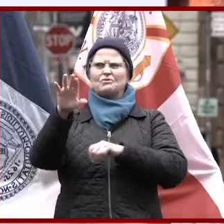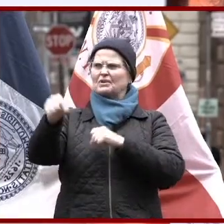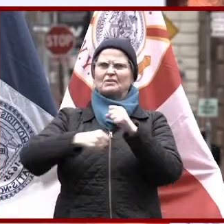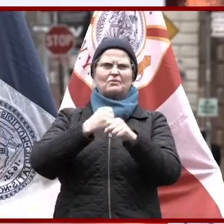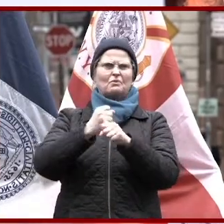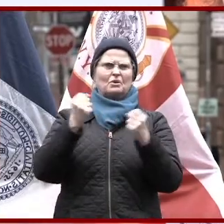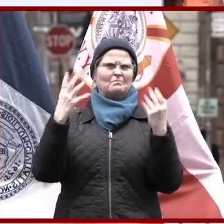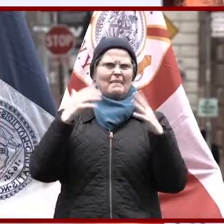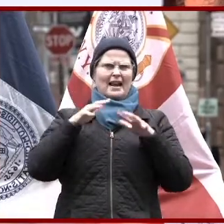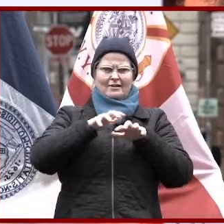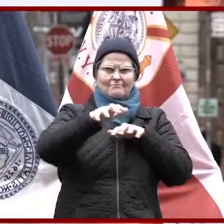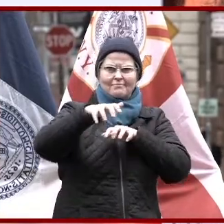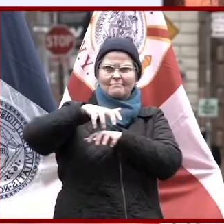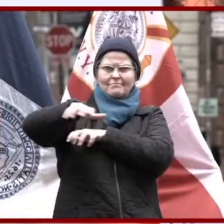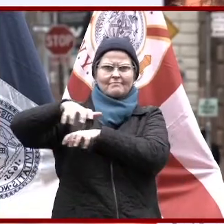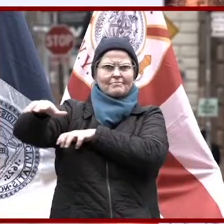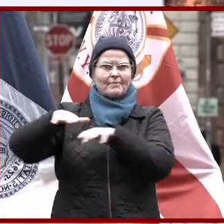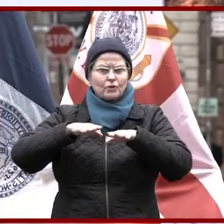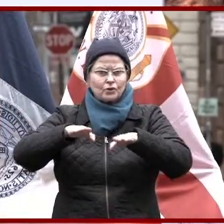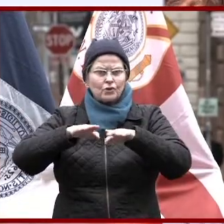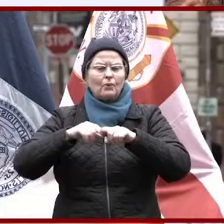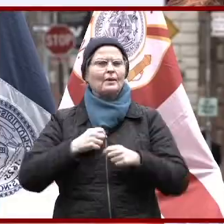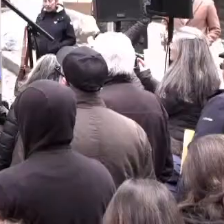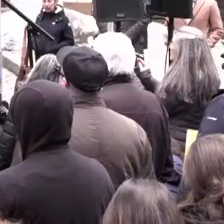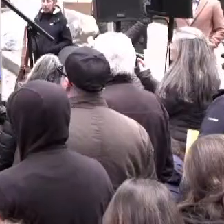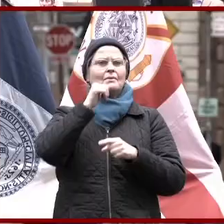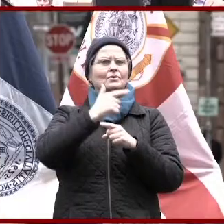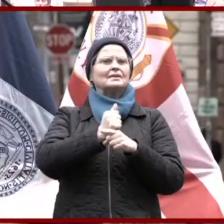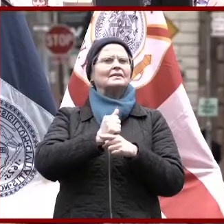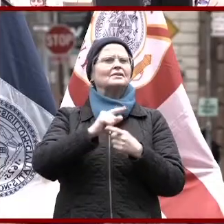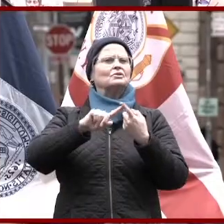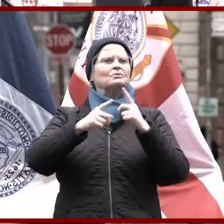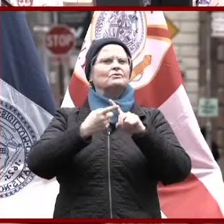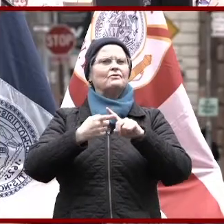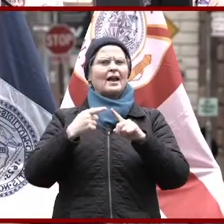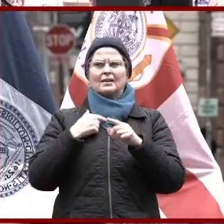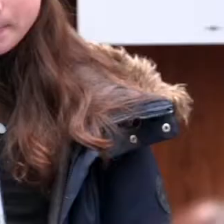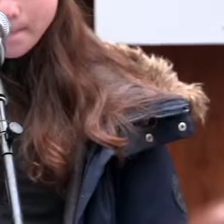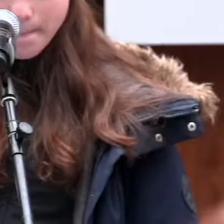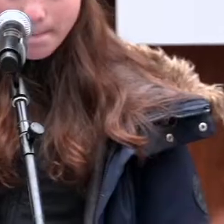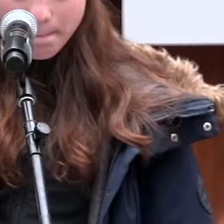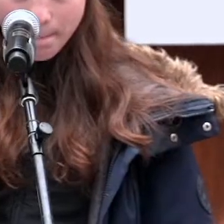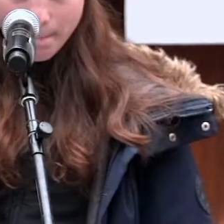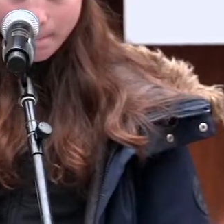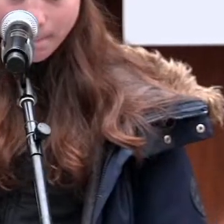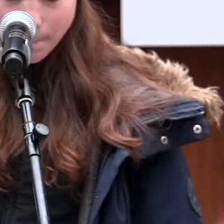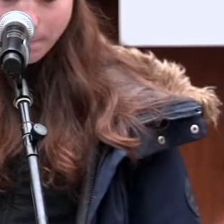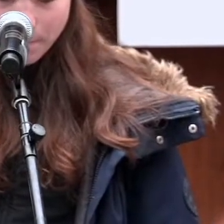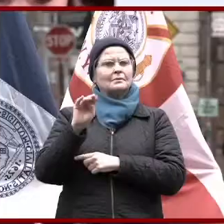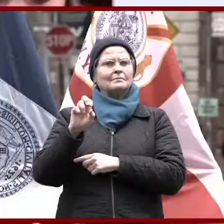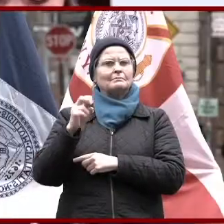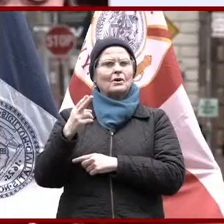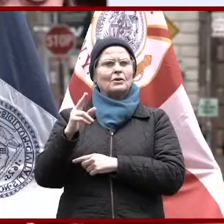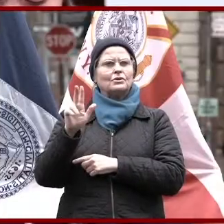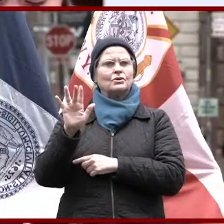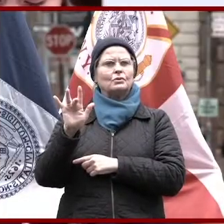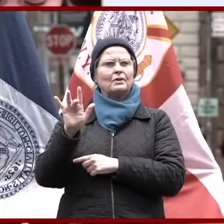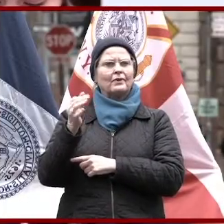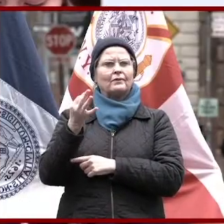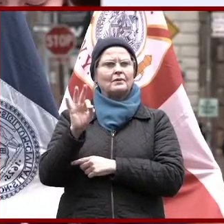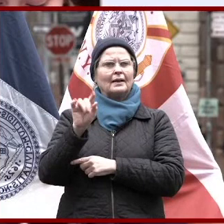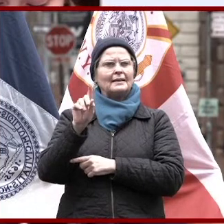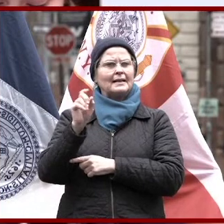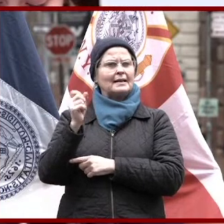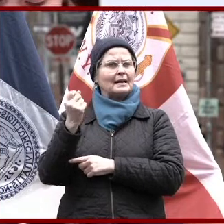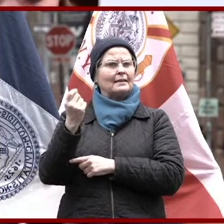Many were sisters, friends, or neighbors. On March 25th, 1911, at closing